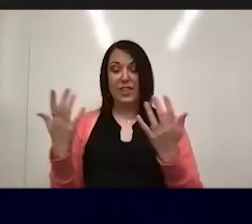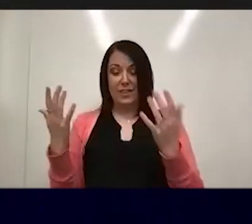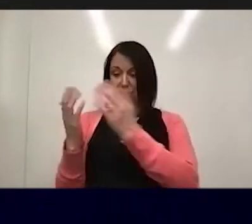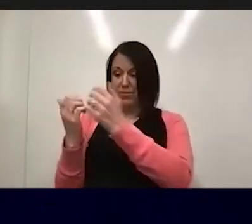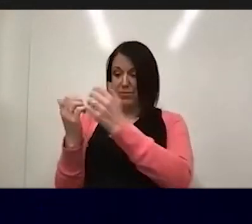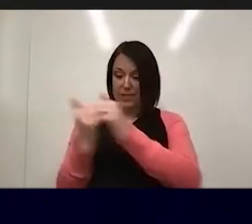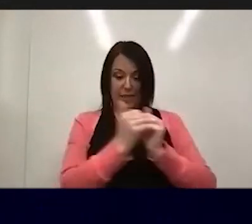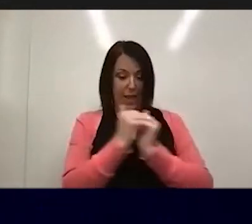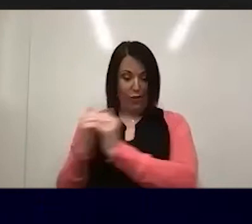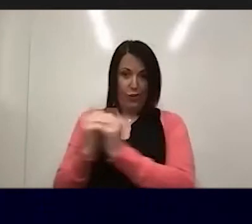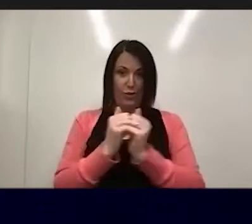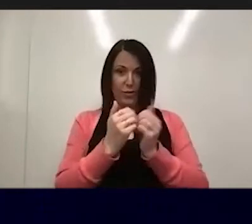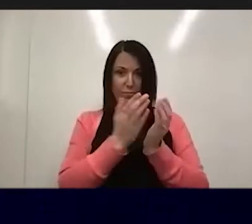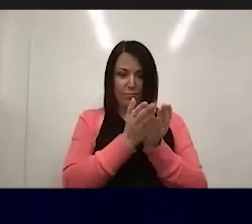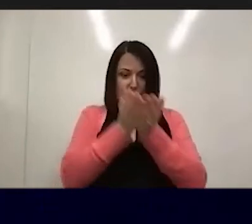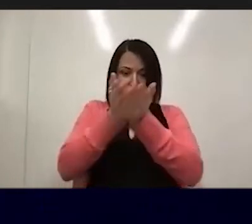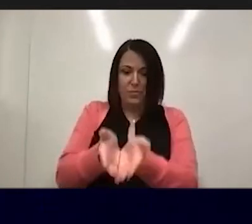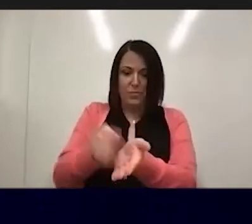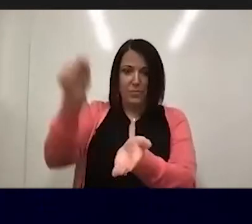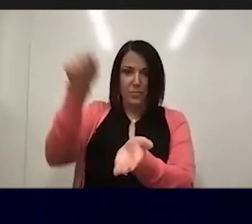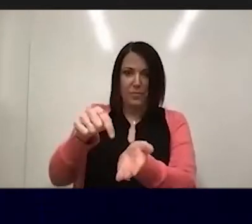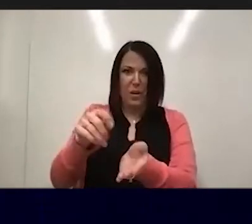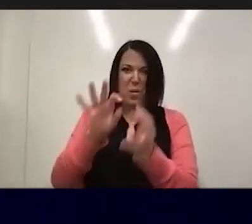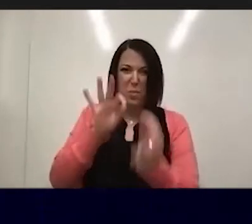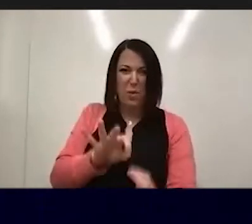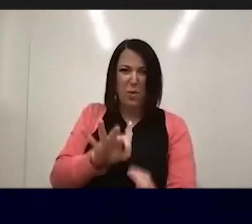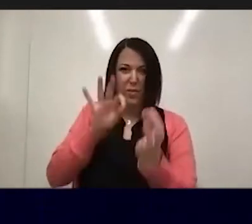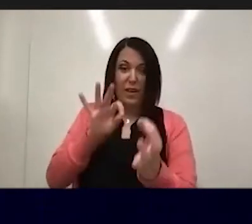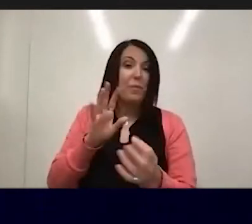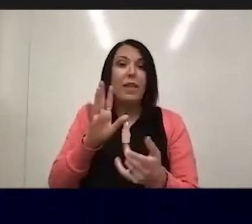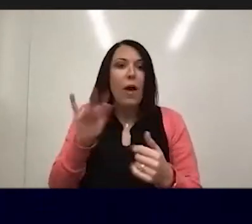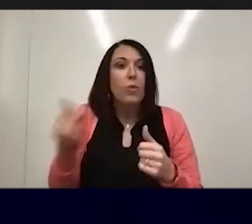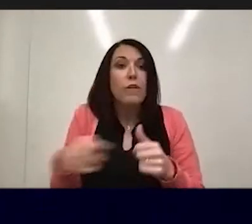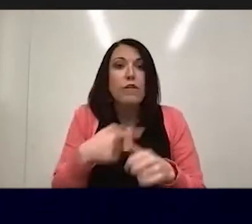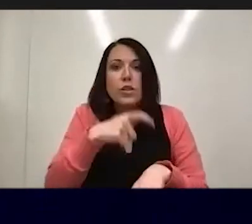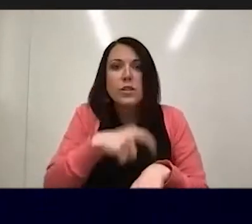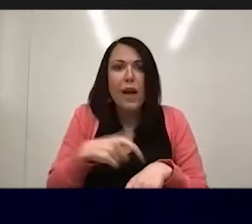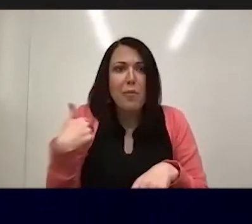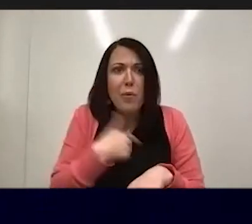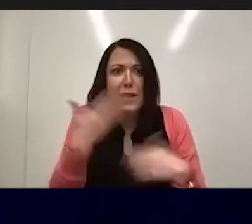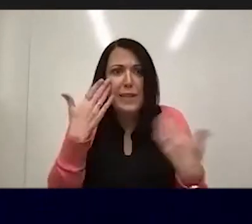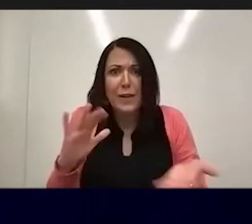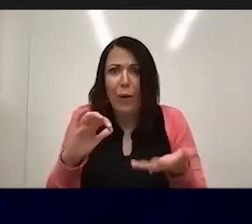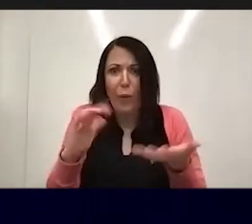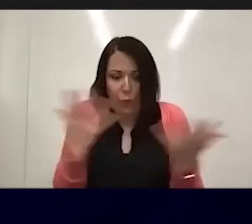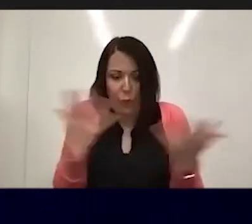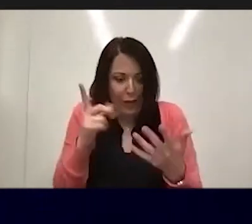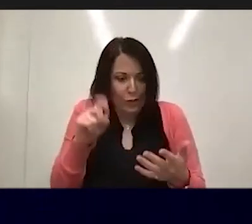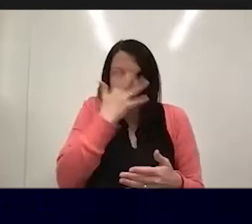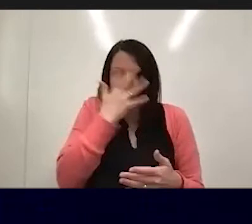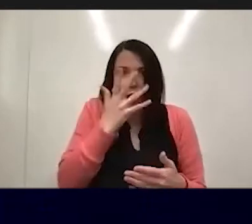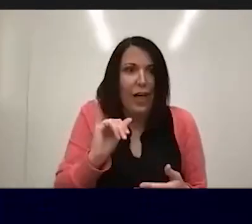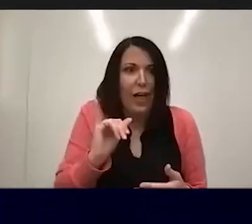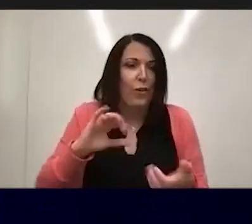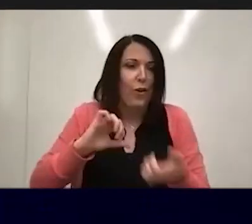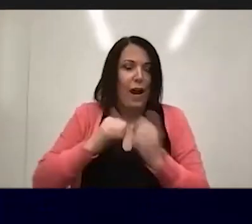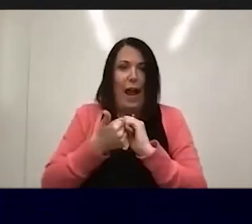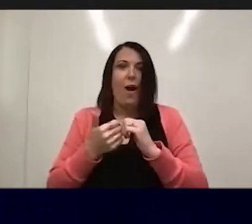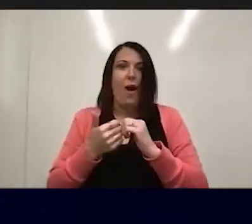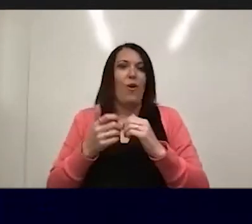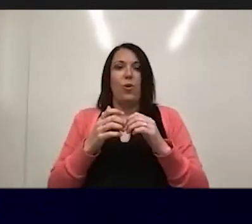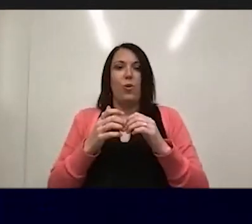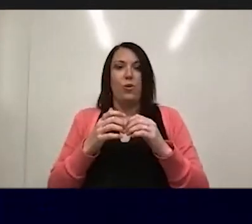doing it for the first time, not knowing how it really goes together because we never got it together. That I think that helped gel